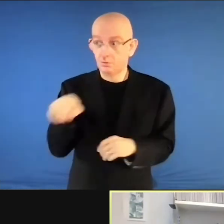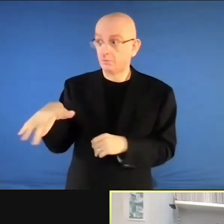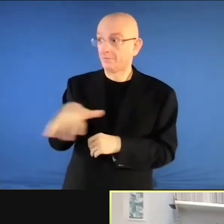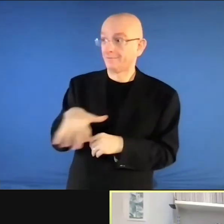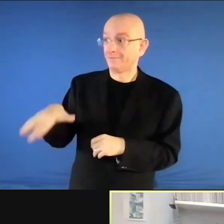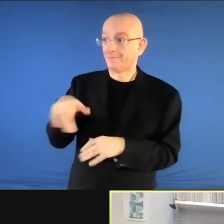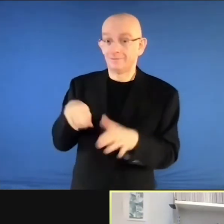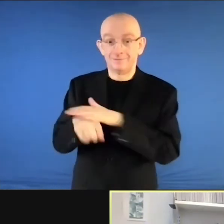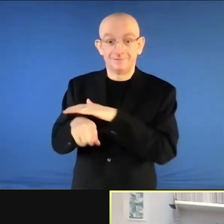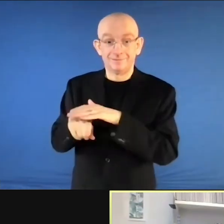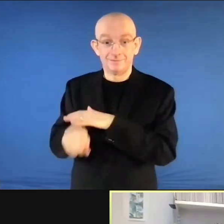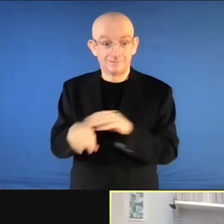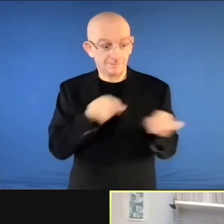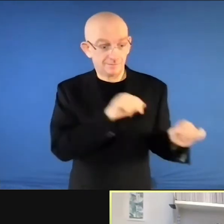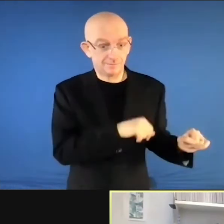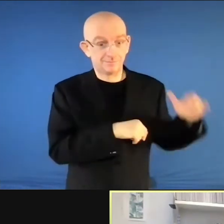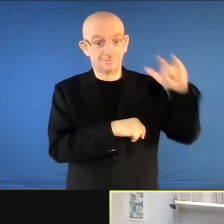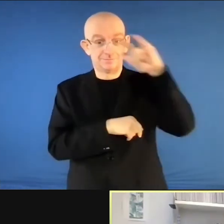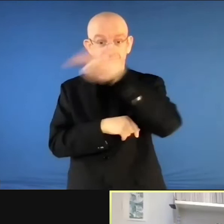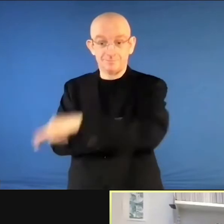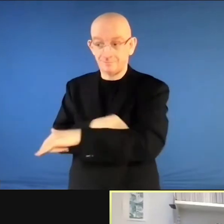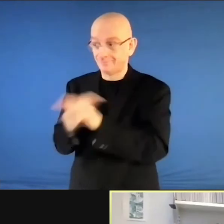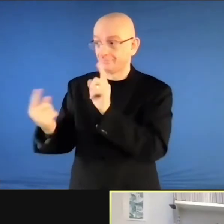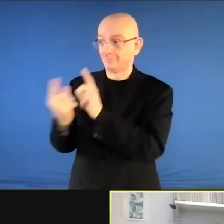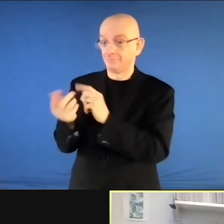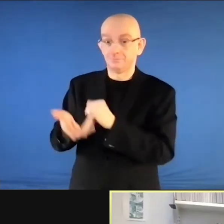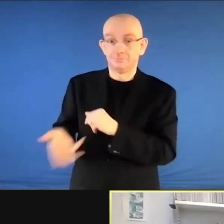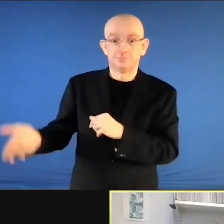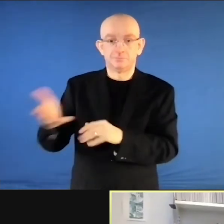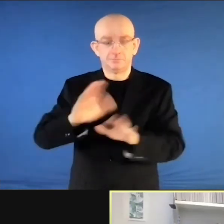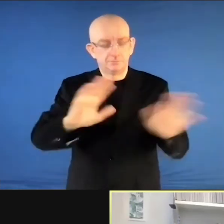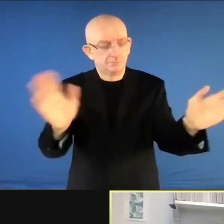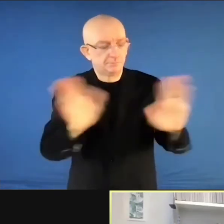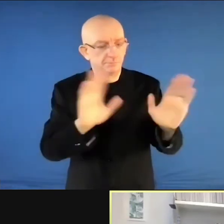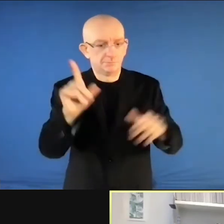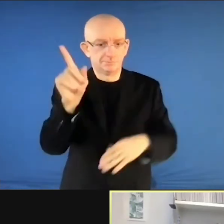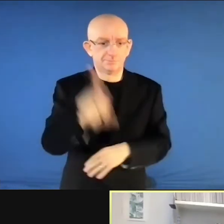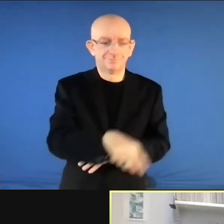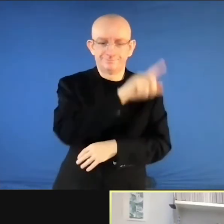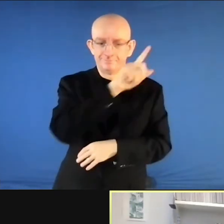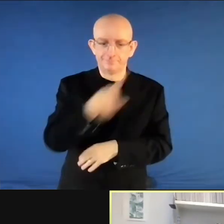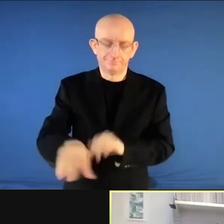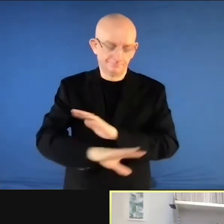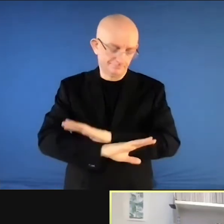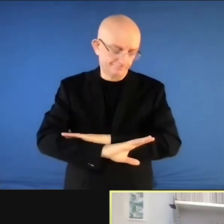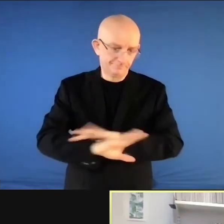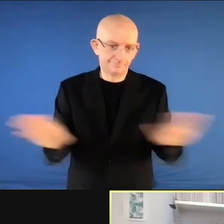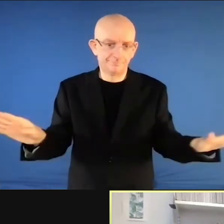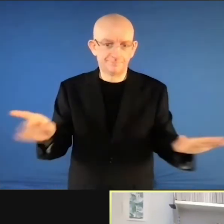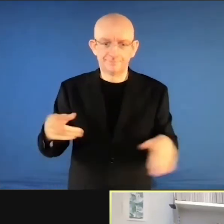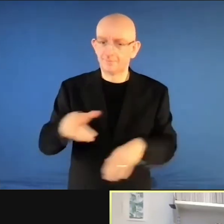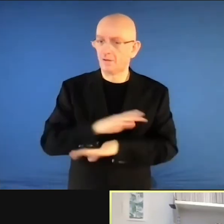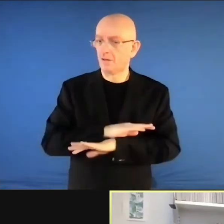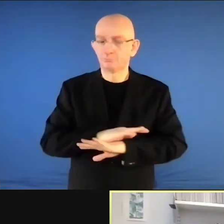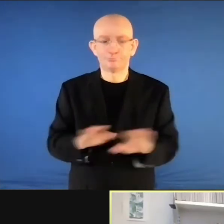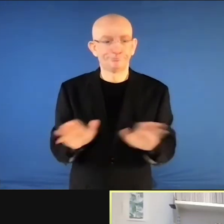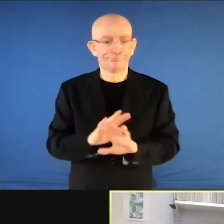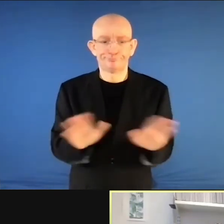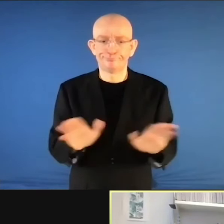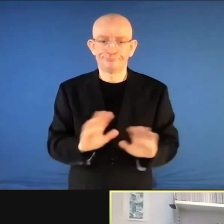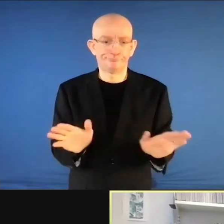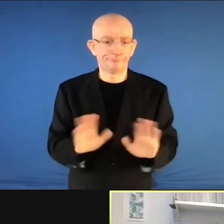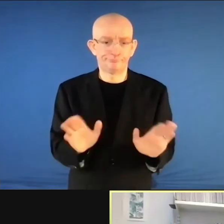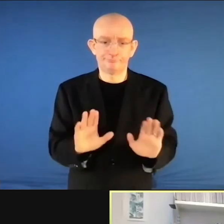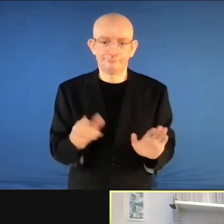going to that and talking to refugees as a starting point. That would never happen. Well, it should never happen,